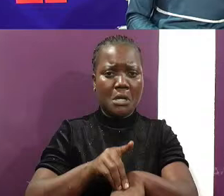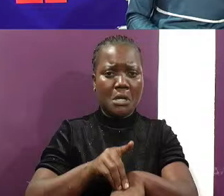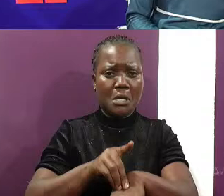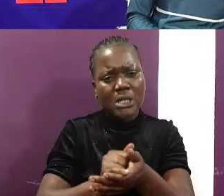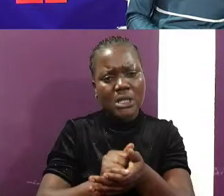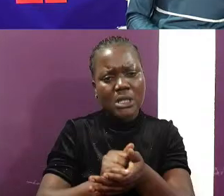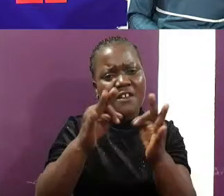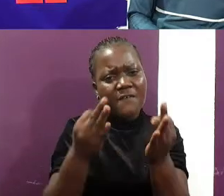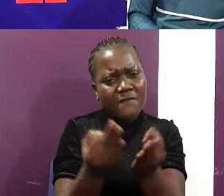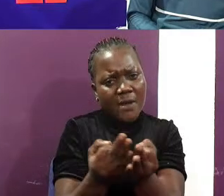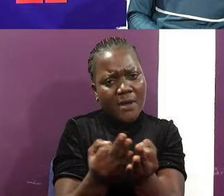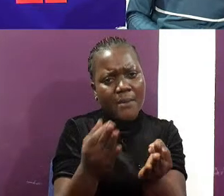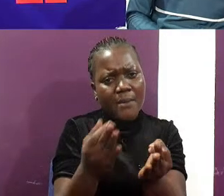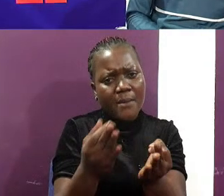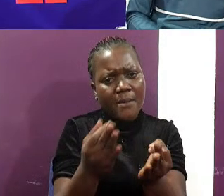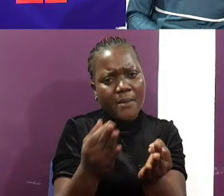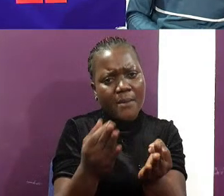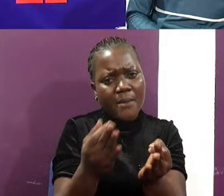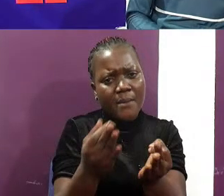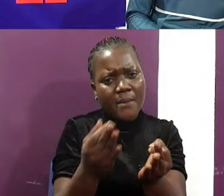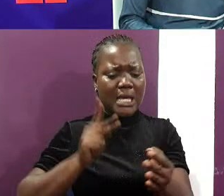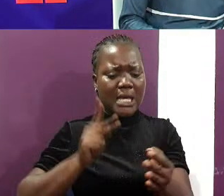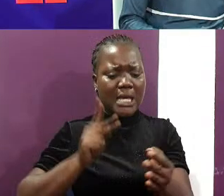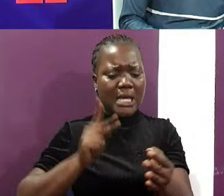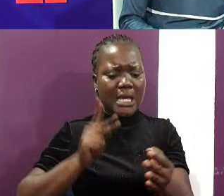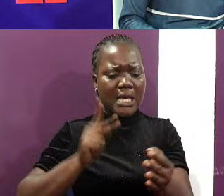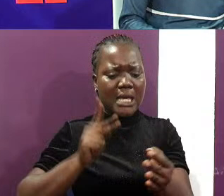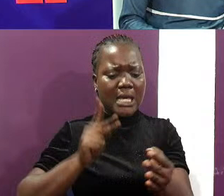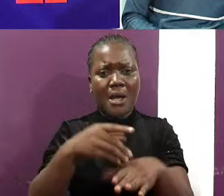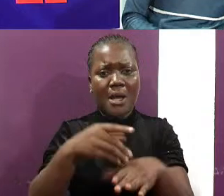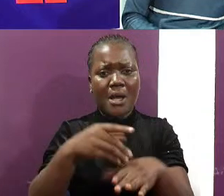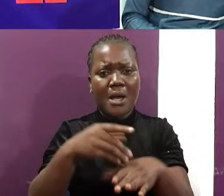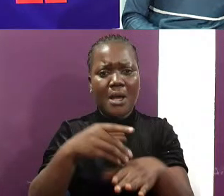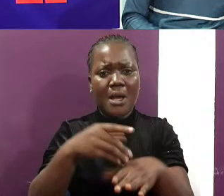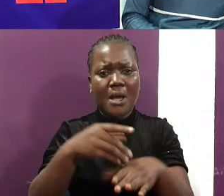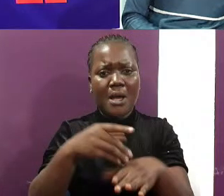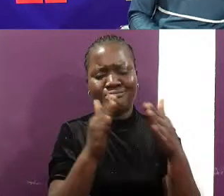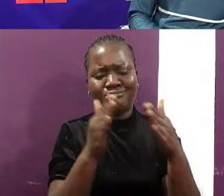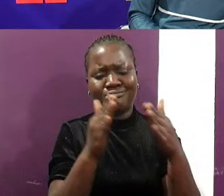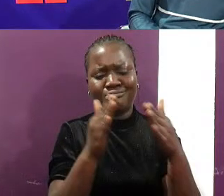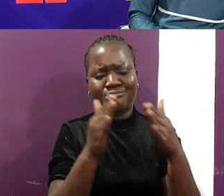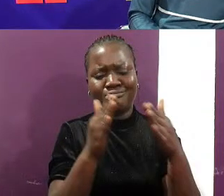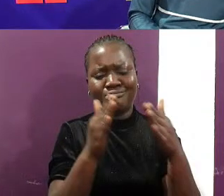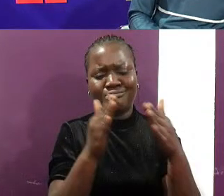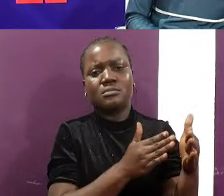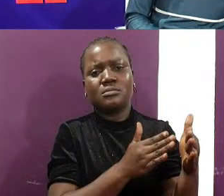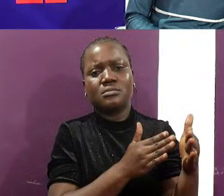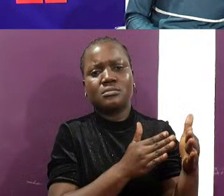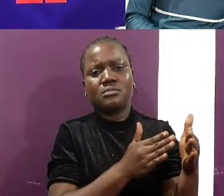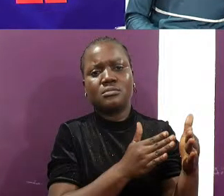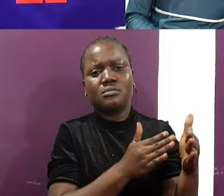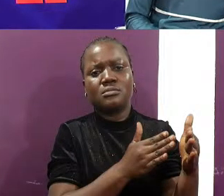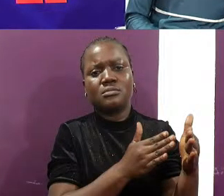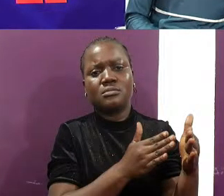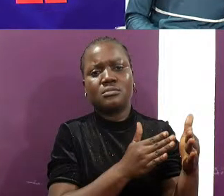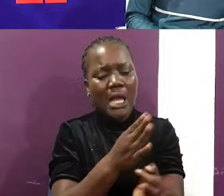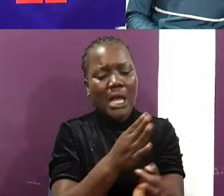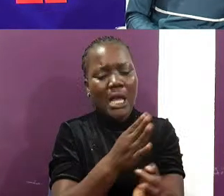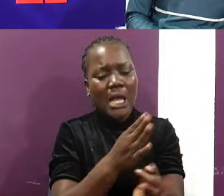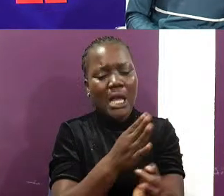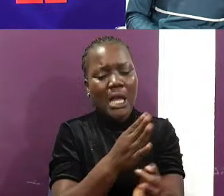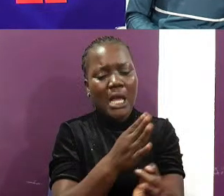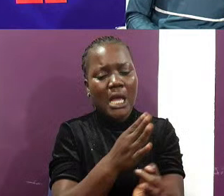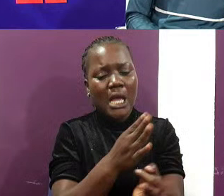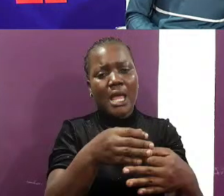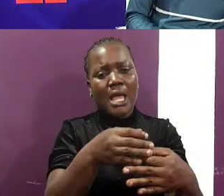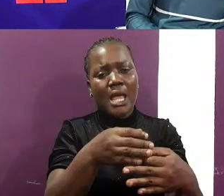ewo. And now, before anyone now would be a name, she say, yeah, no choir will fossil a year one,